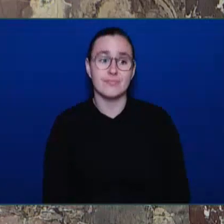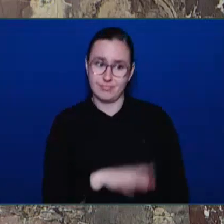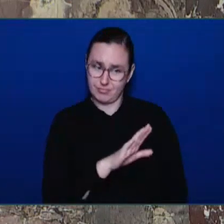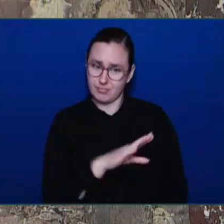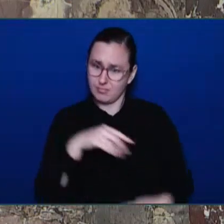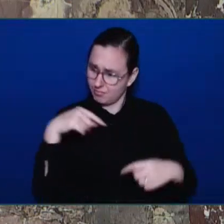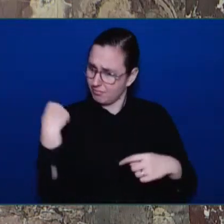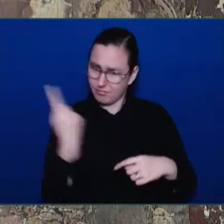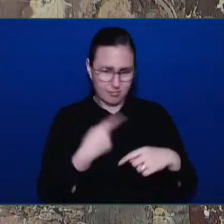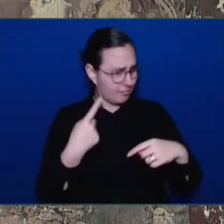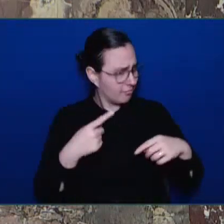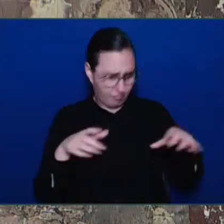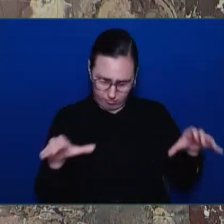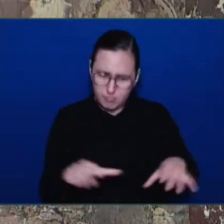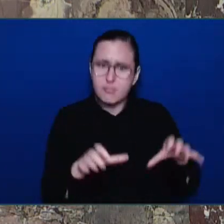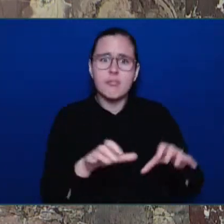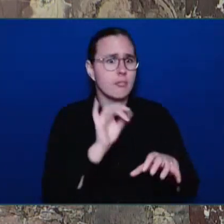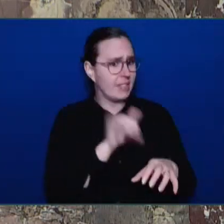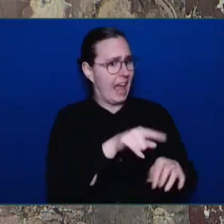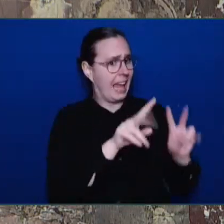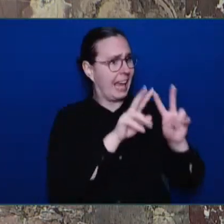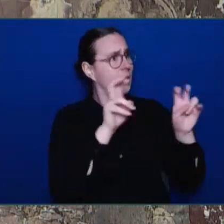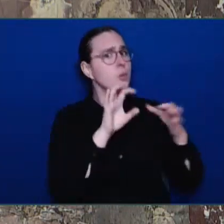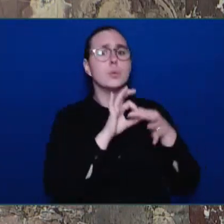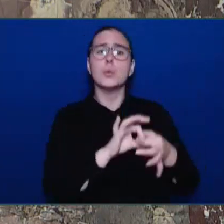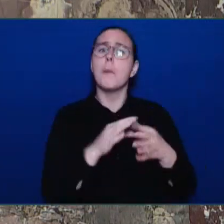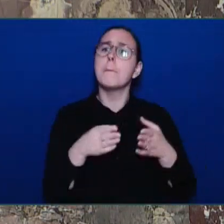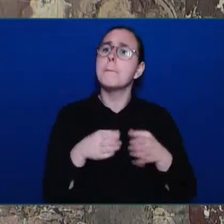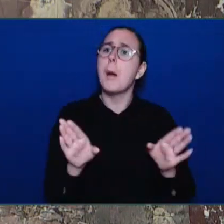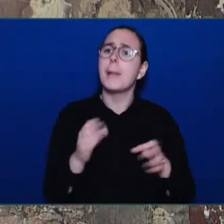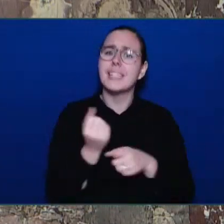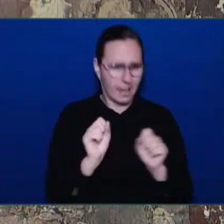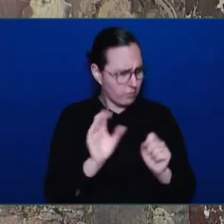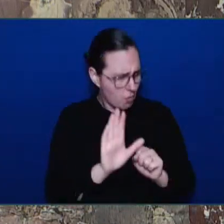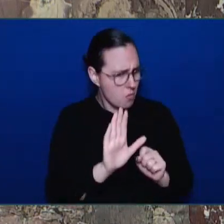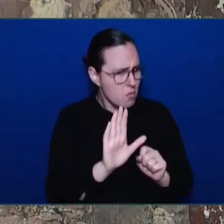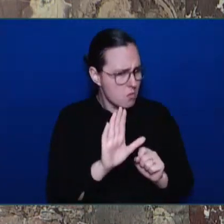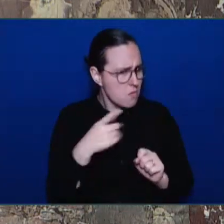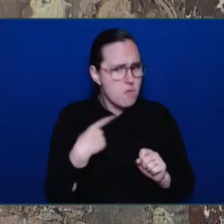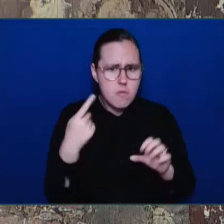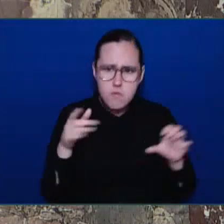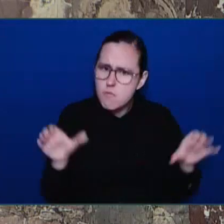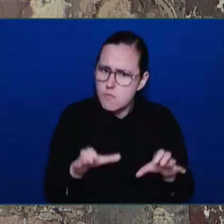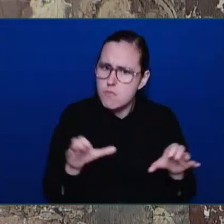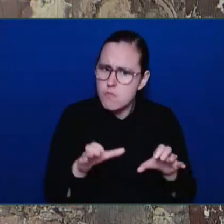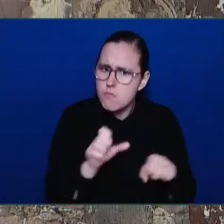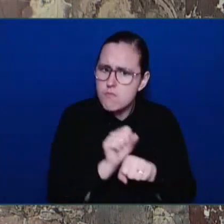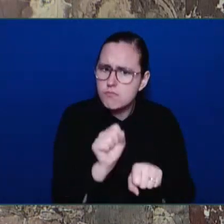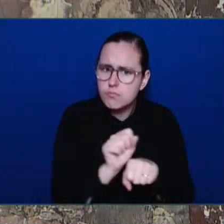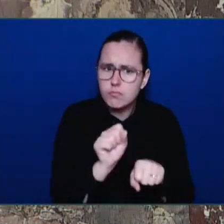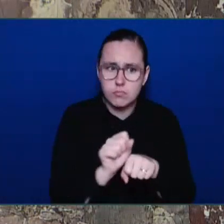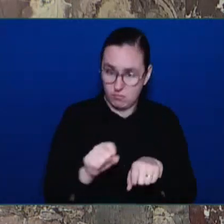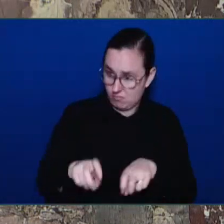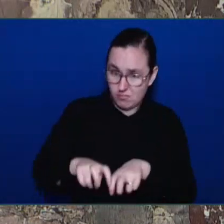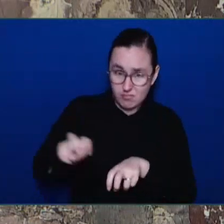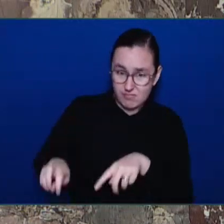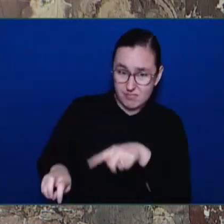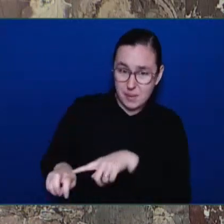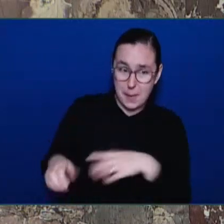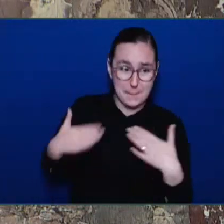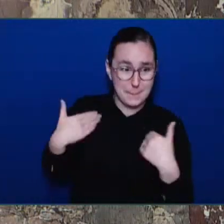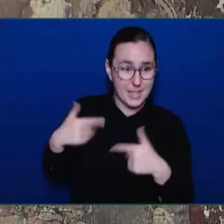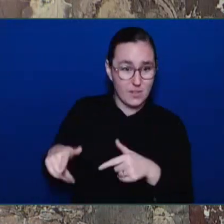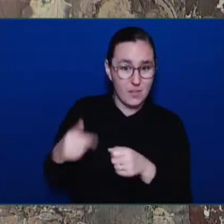safety. I'm sitting beside the Minister for Public Safety, who presided over the establishment of a